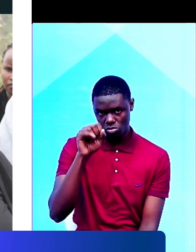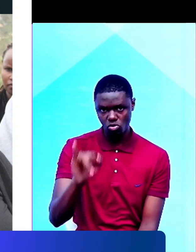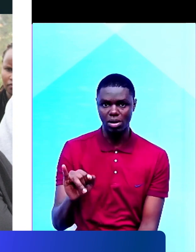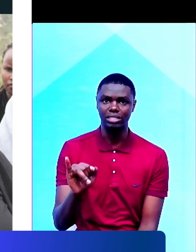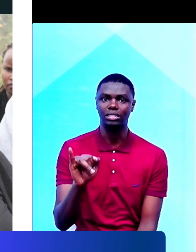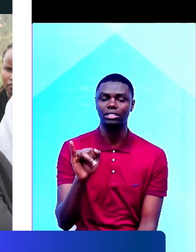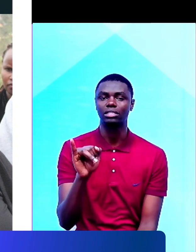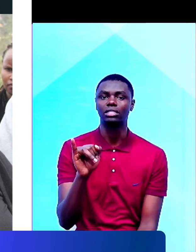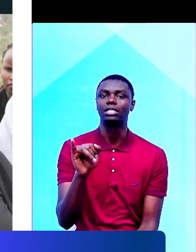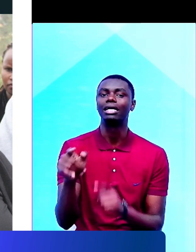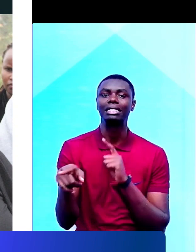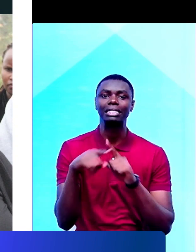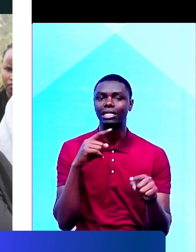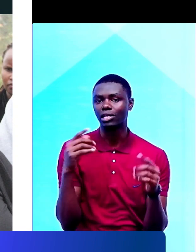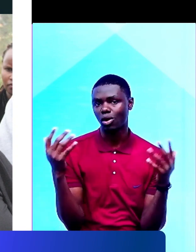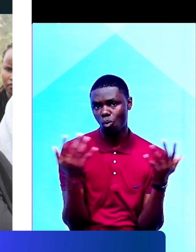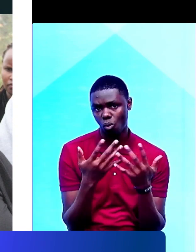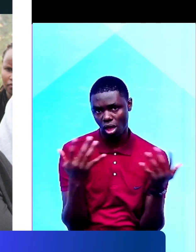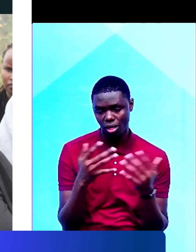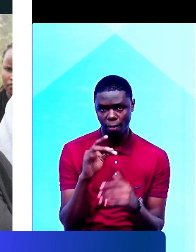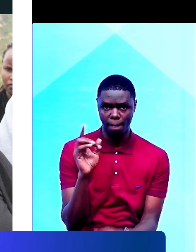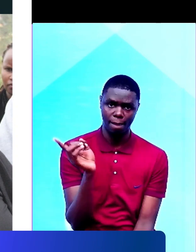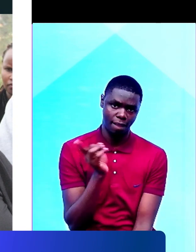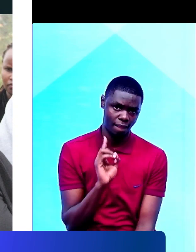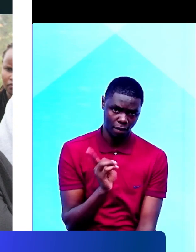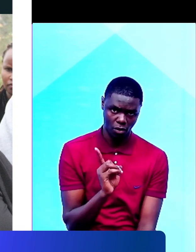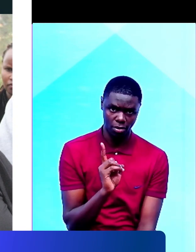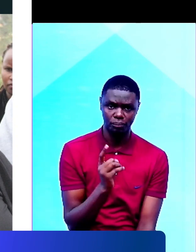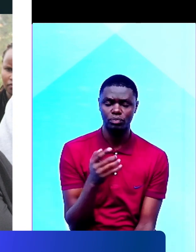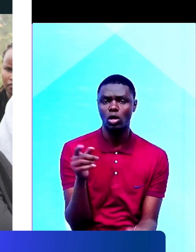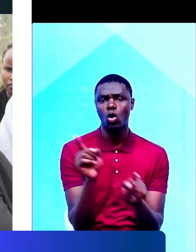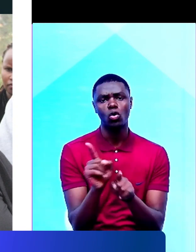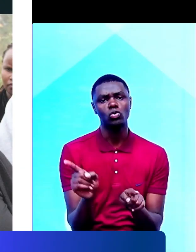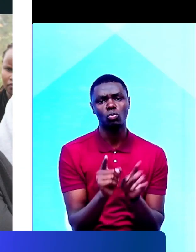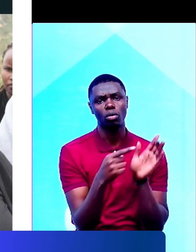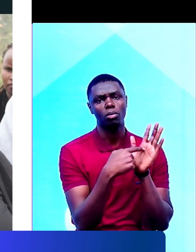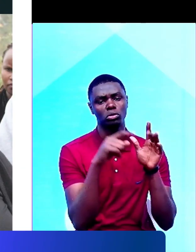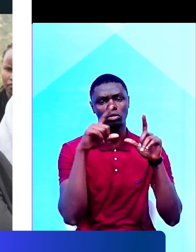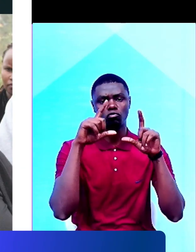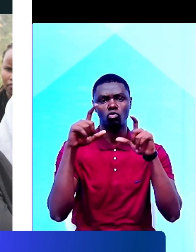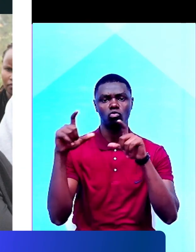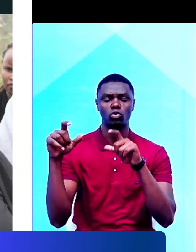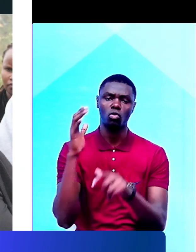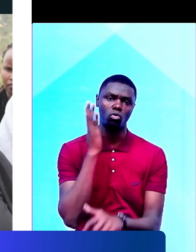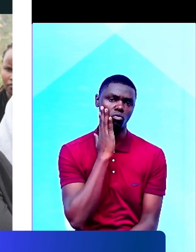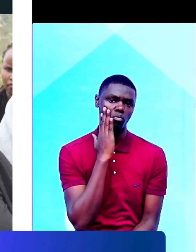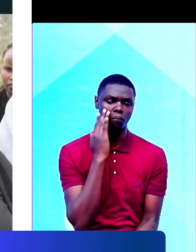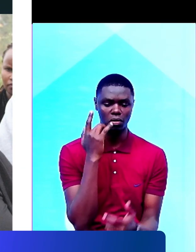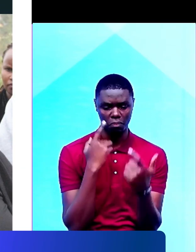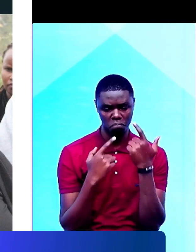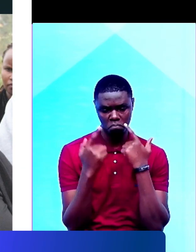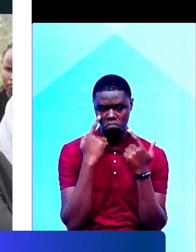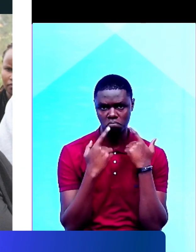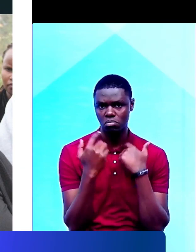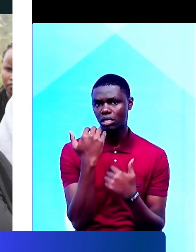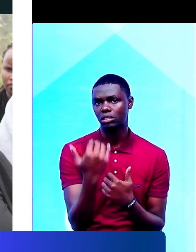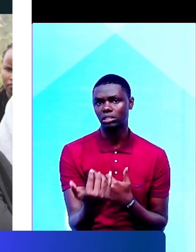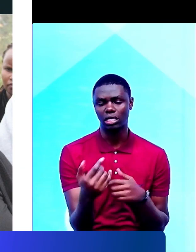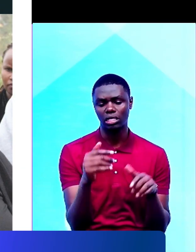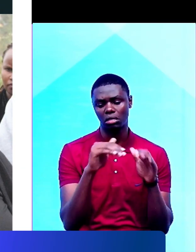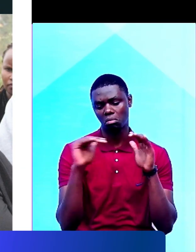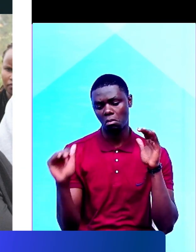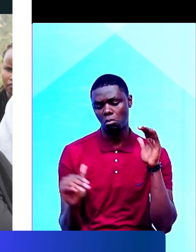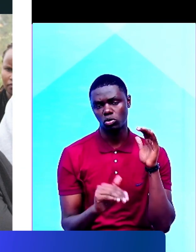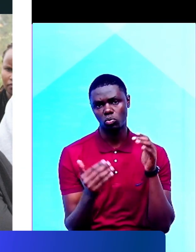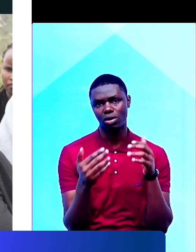shot and killed in Nairobi. They've also shown a photo of a mom who's mourning the child, and the bottom is,